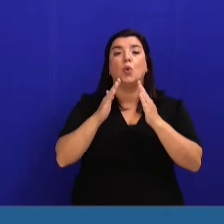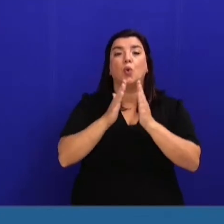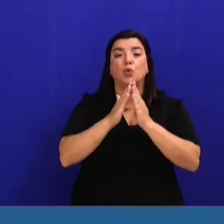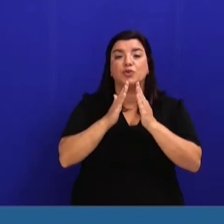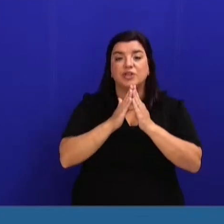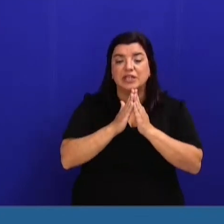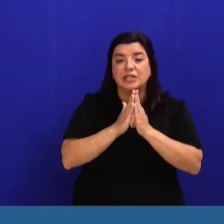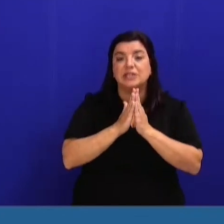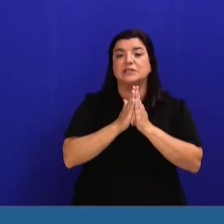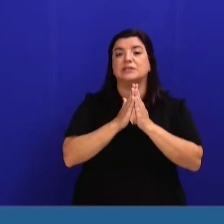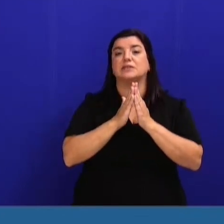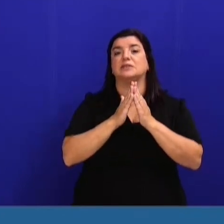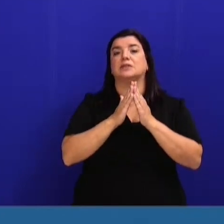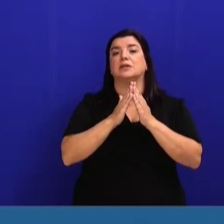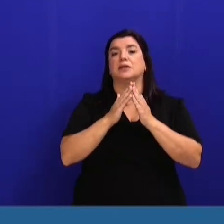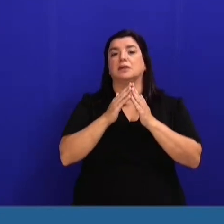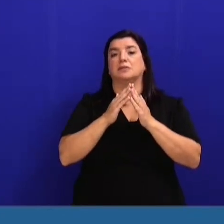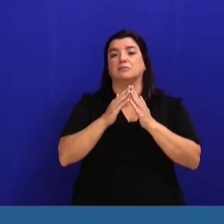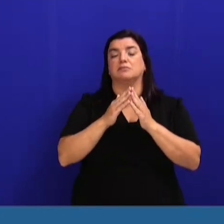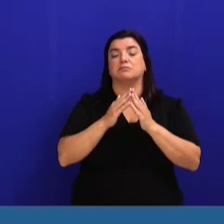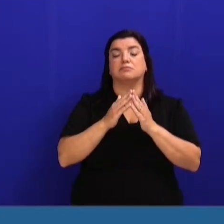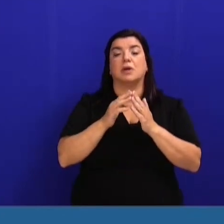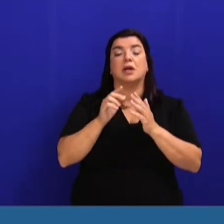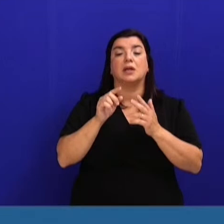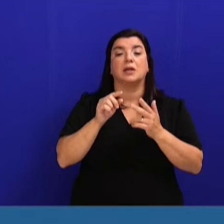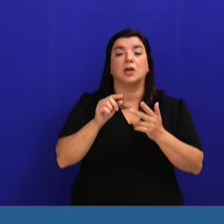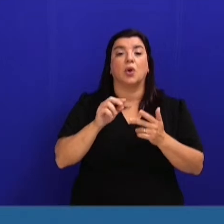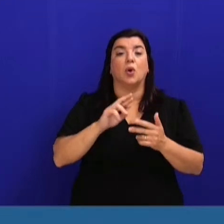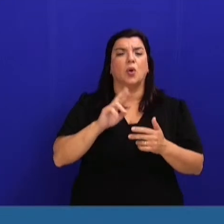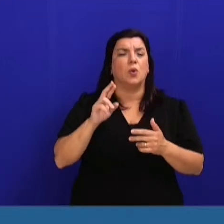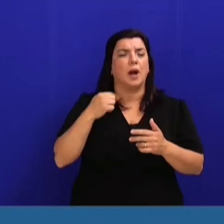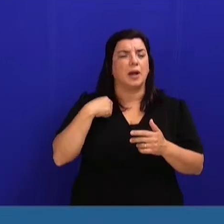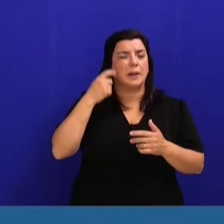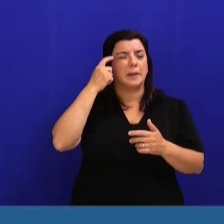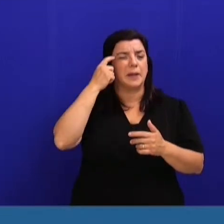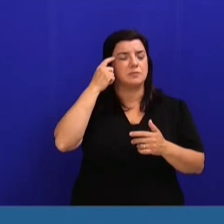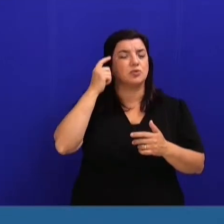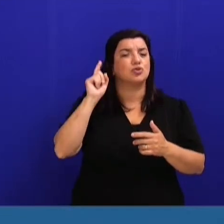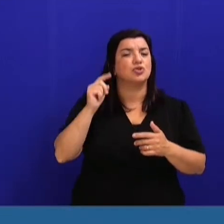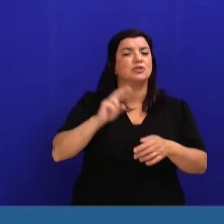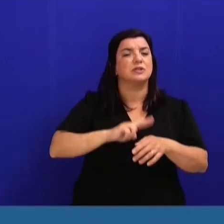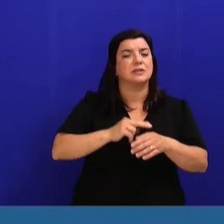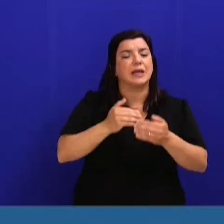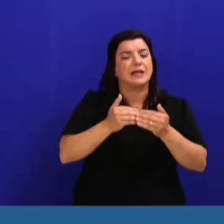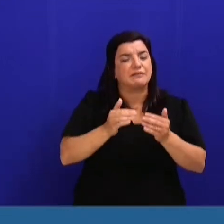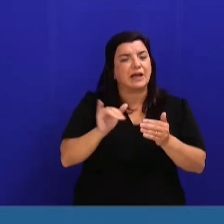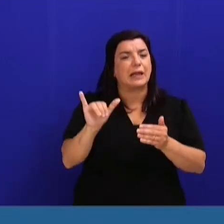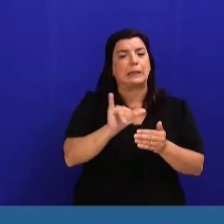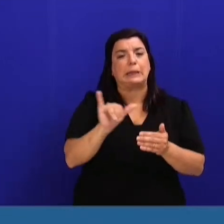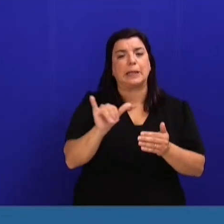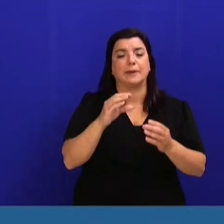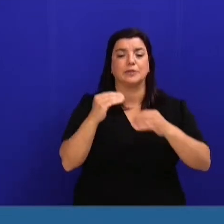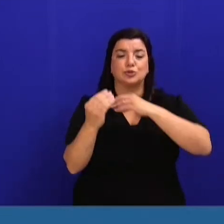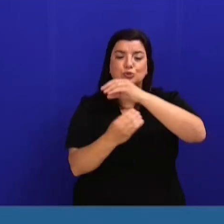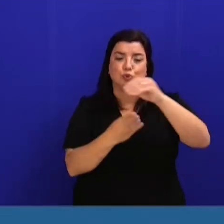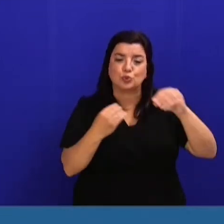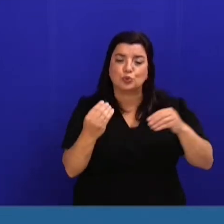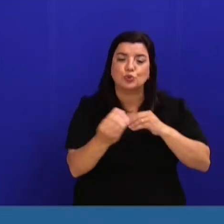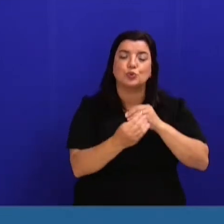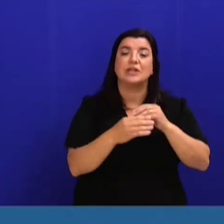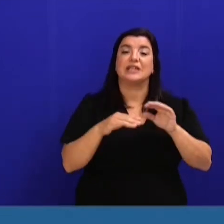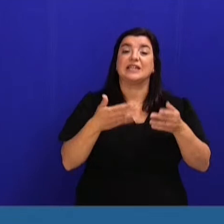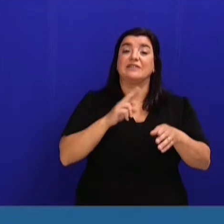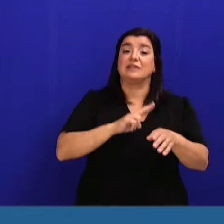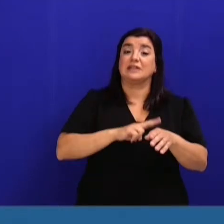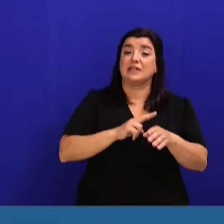ċerimonja ġal-knejjes, però wkoll aħna bħalissa għaddejjin bil-pjanijiet u wkoll diskussjonijiet ukoll mal-stakeholders kollha kif aħna